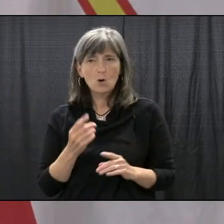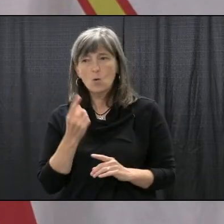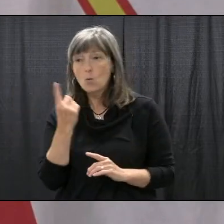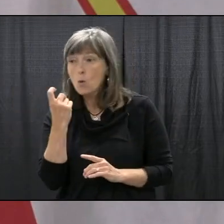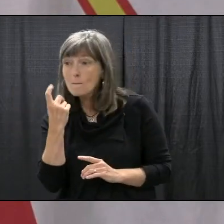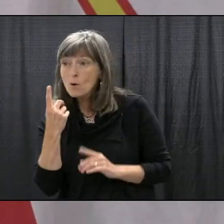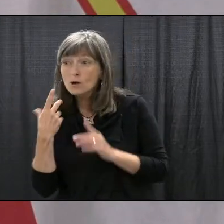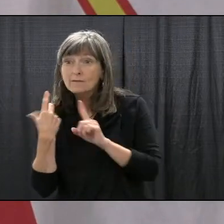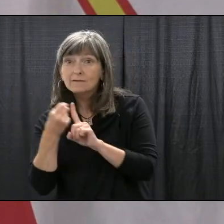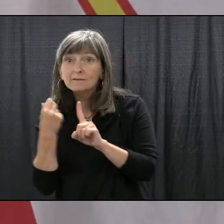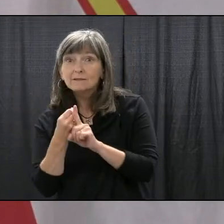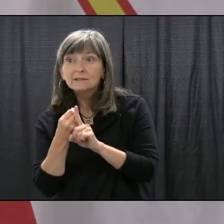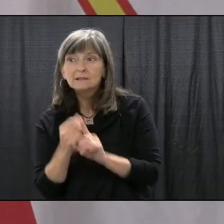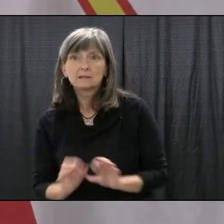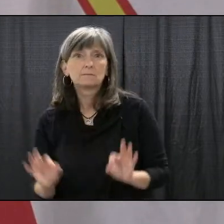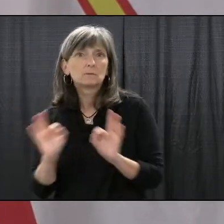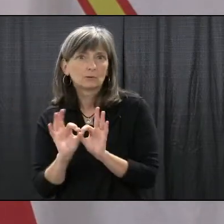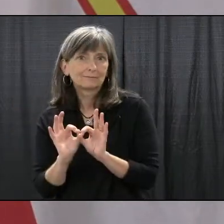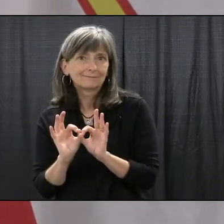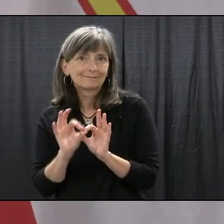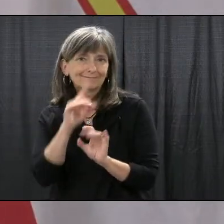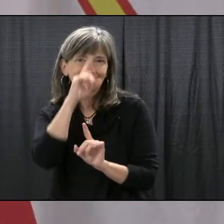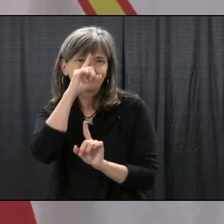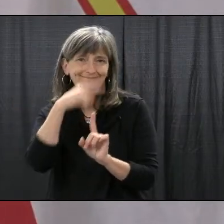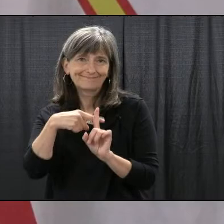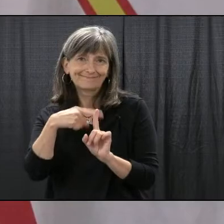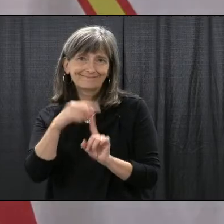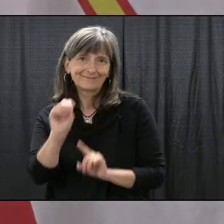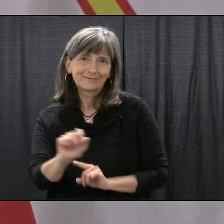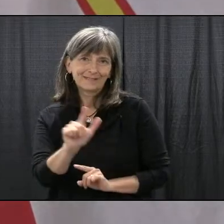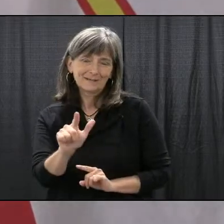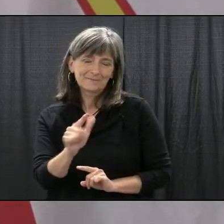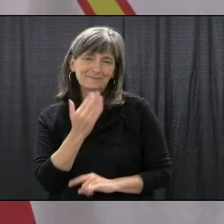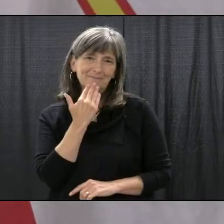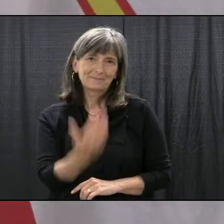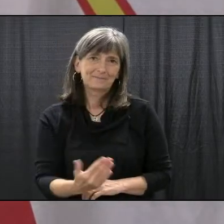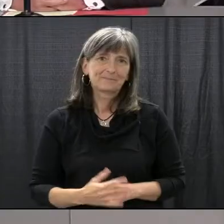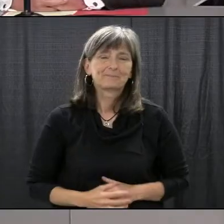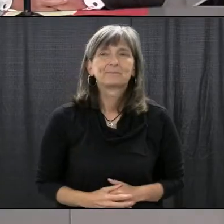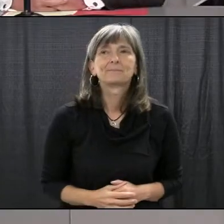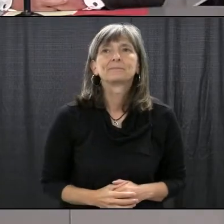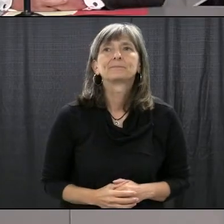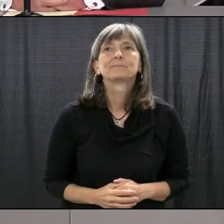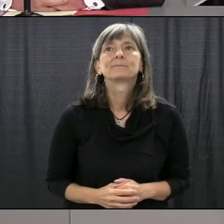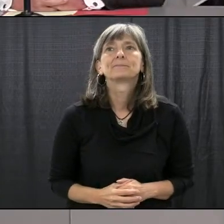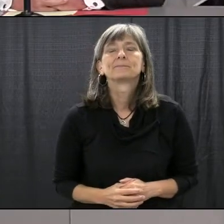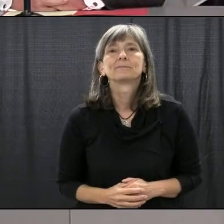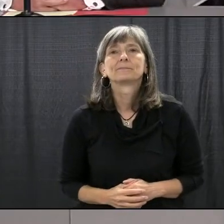matters. Hold fast, Newfoundland and Labrador. Thank you.